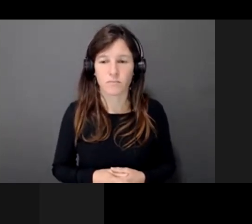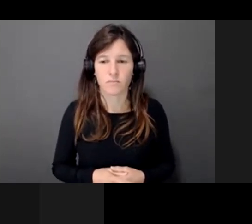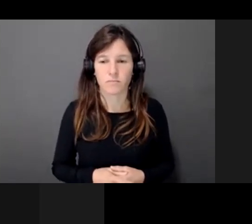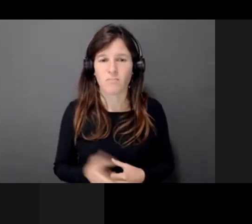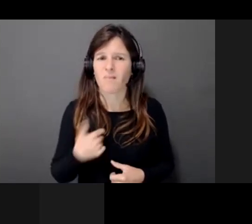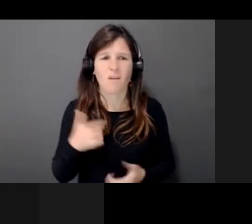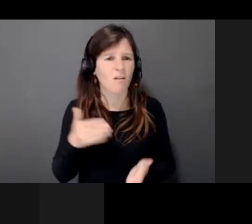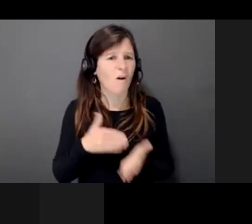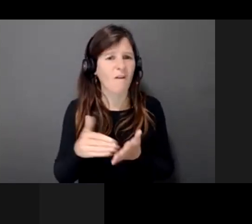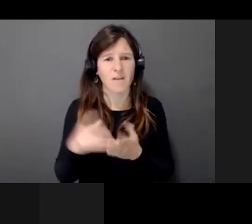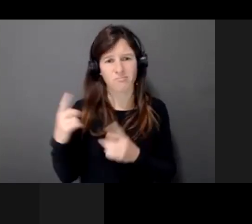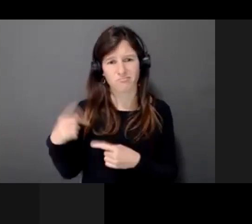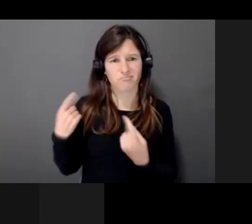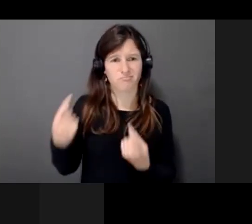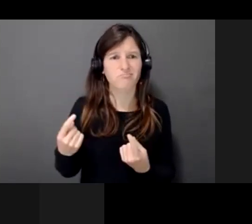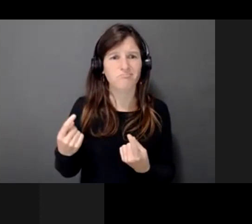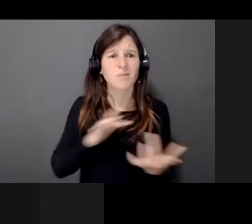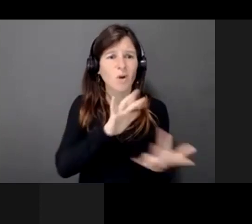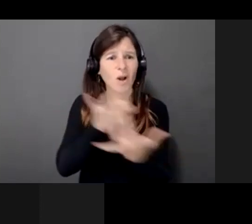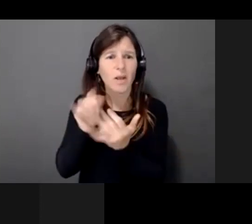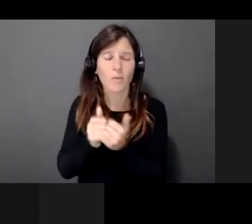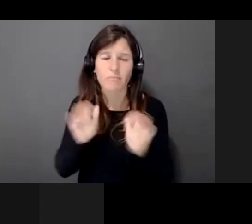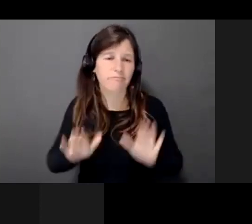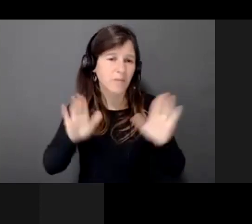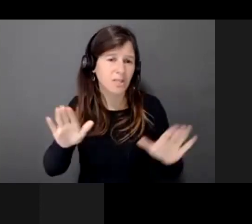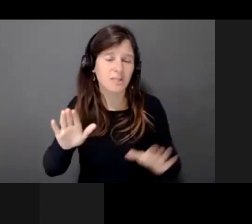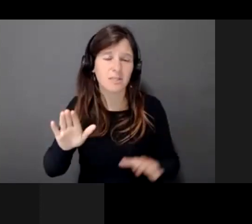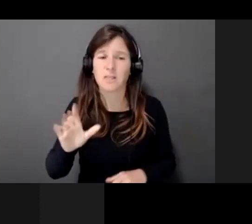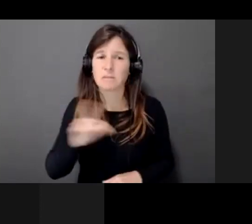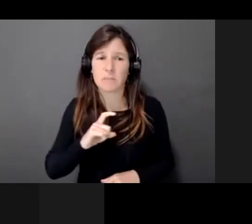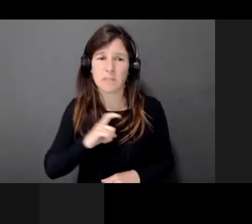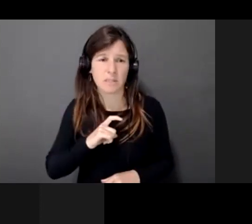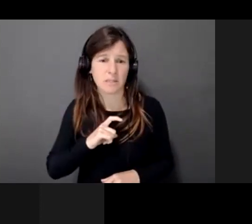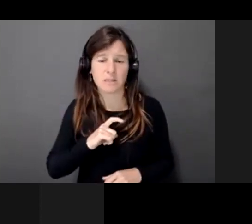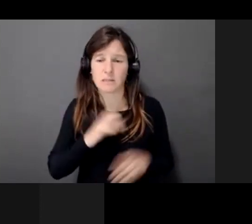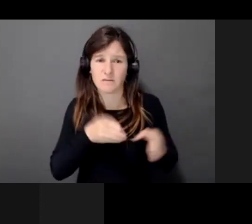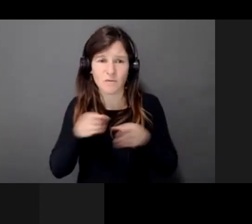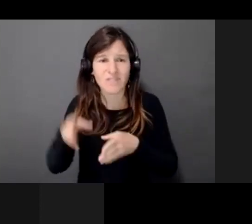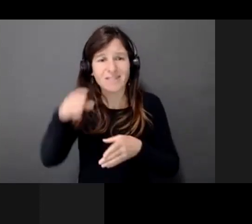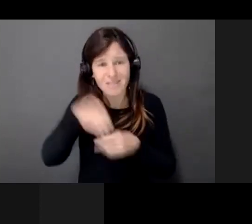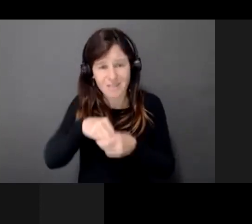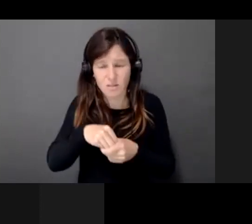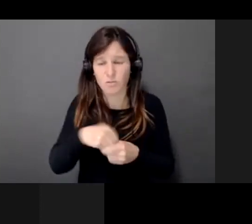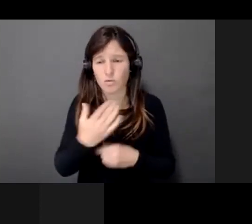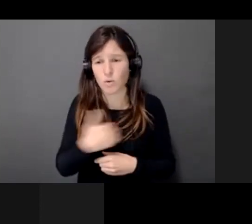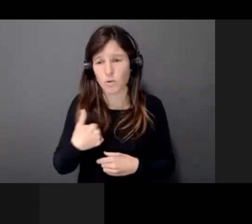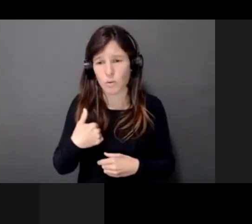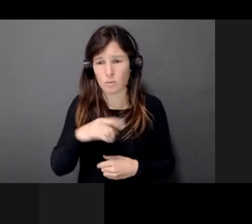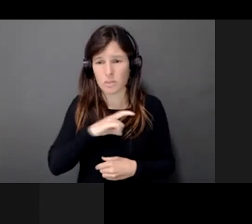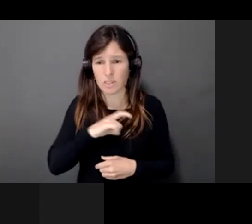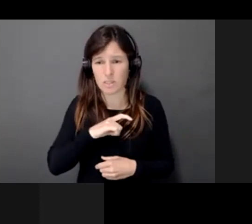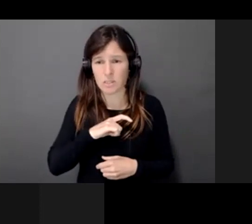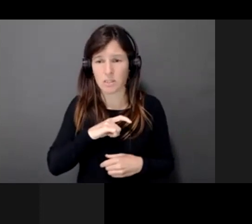great officers out of various divisions within the Toronto Police Service. I don't know that there is a